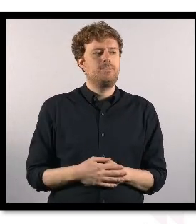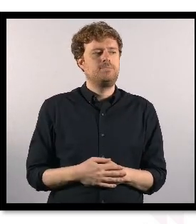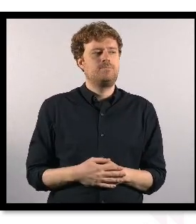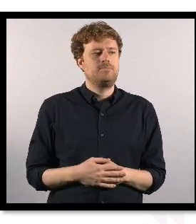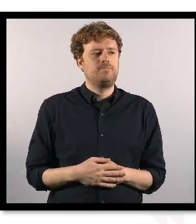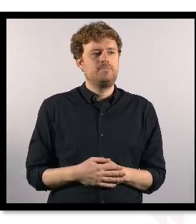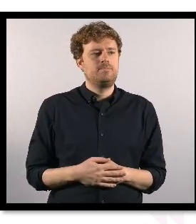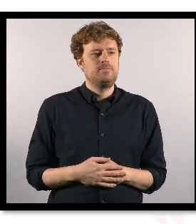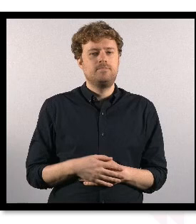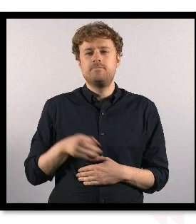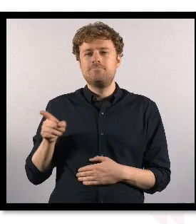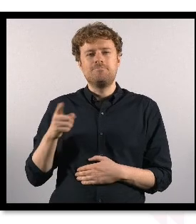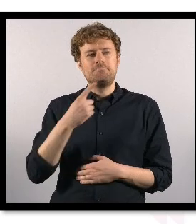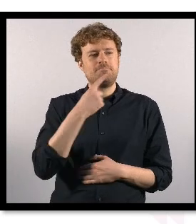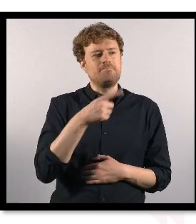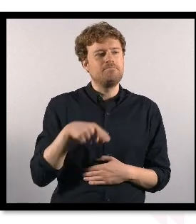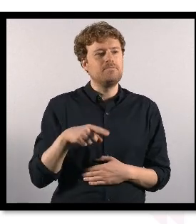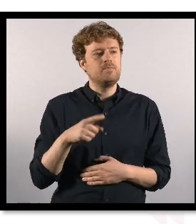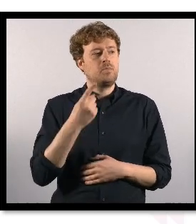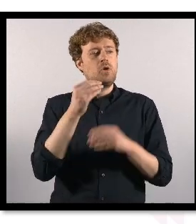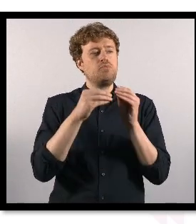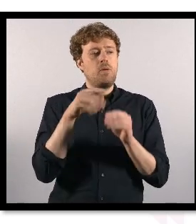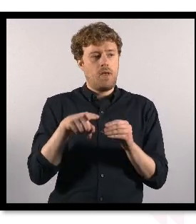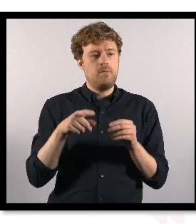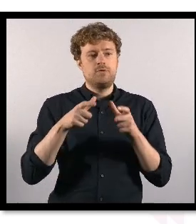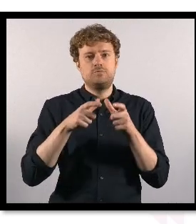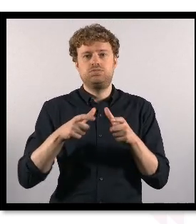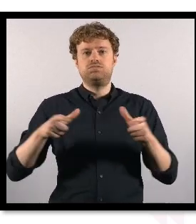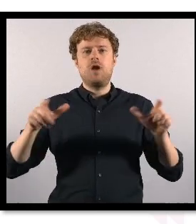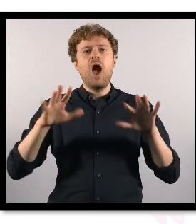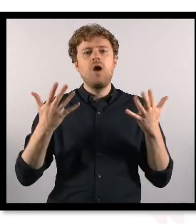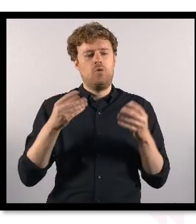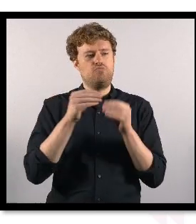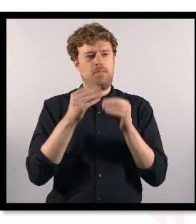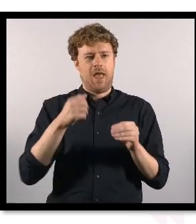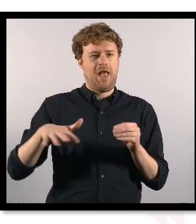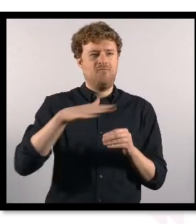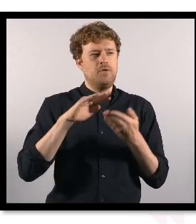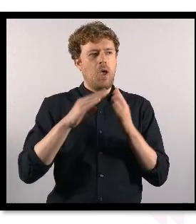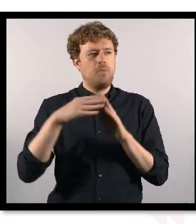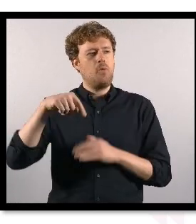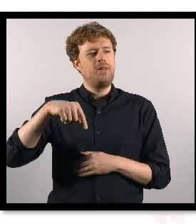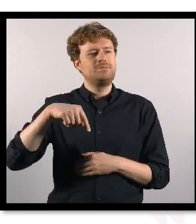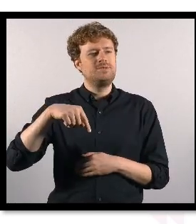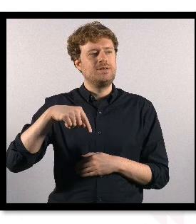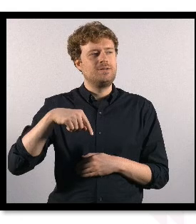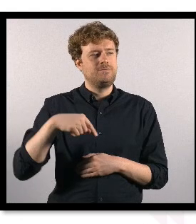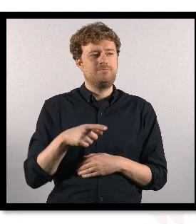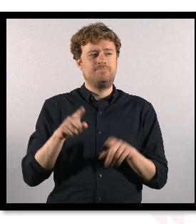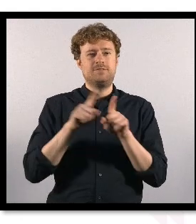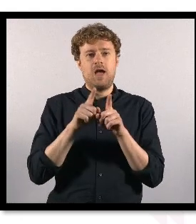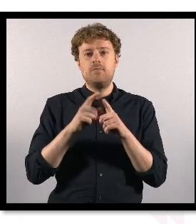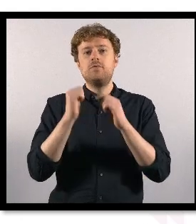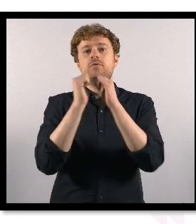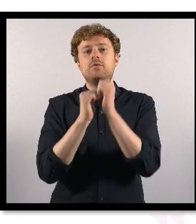very similar to what we have with scaling out infrastructure. As things grow and grow fast, you have to make sure you can accept